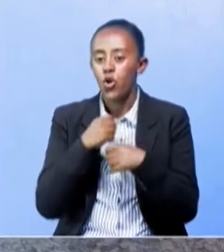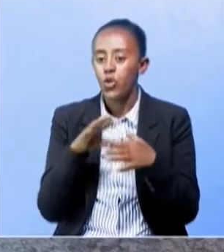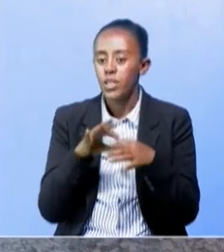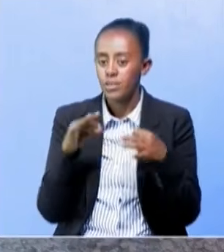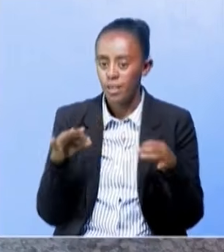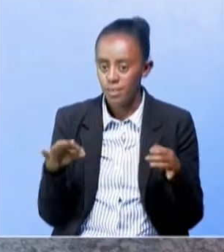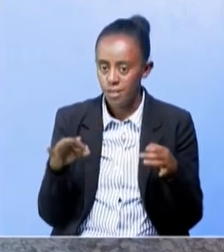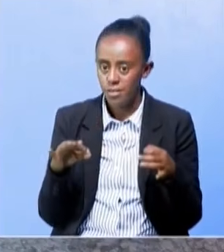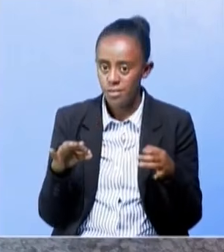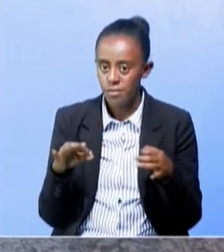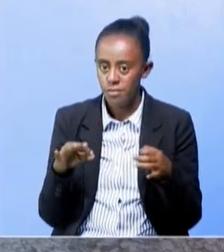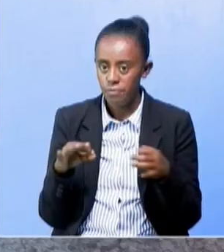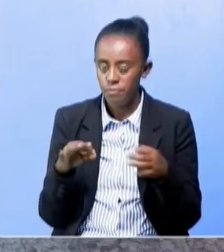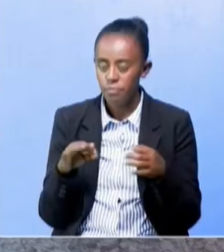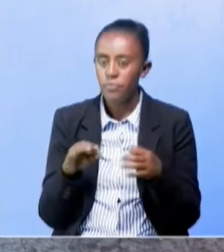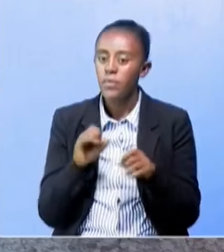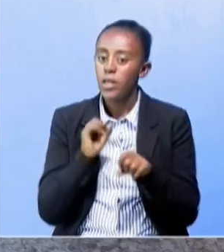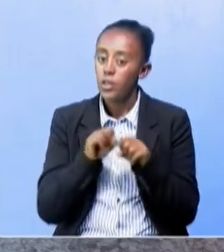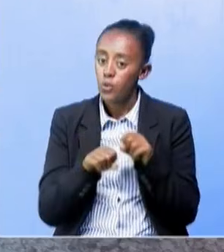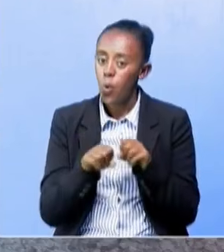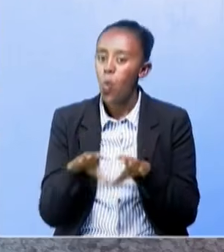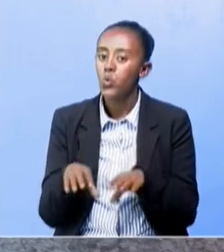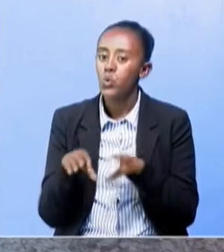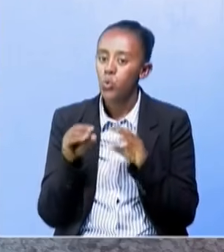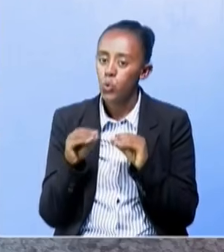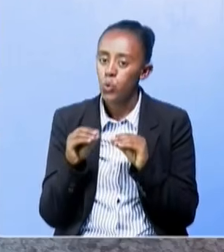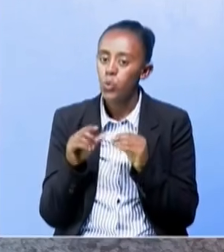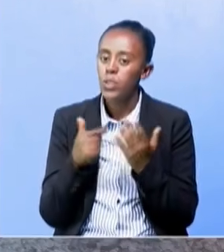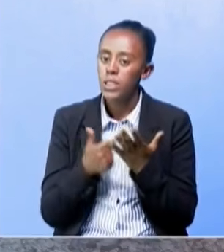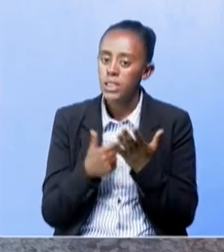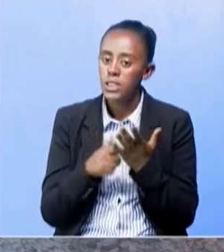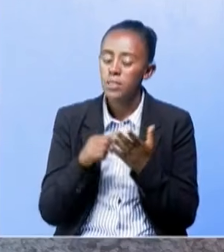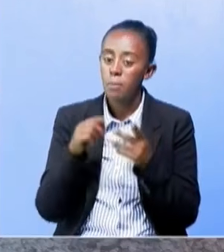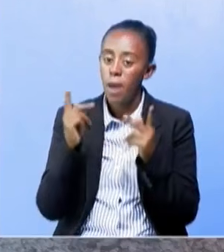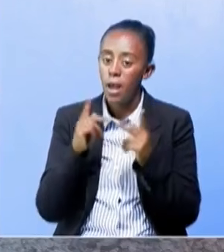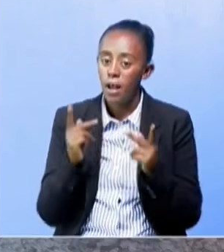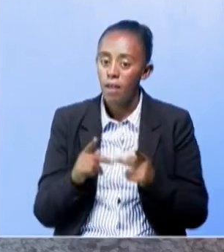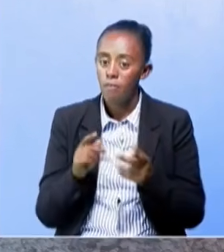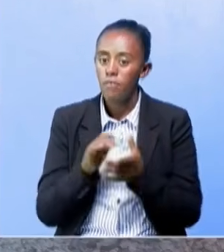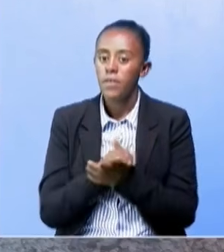sentence. So, students, in this paragraph,